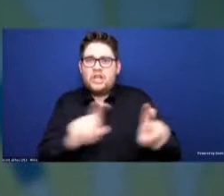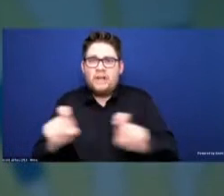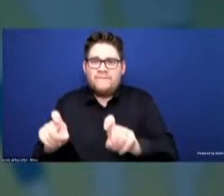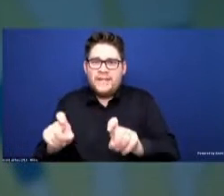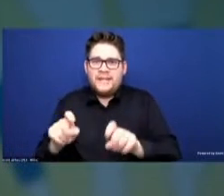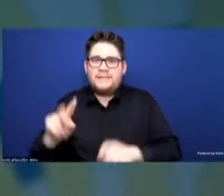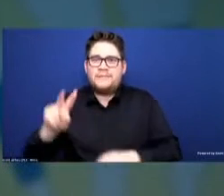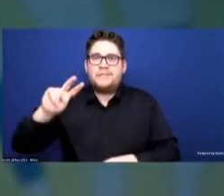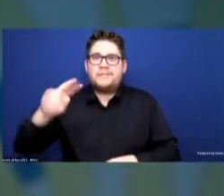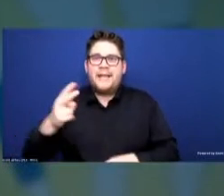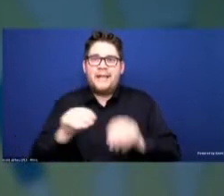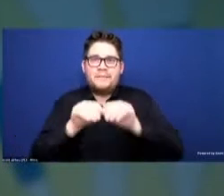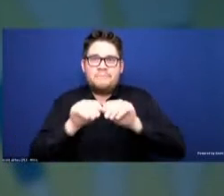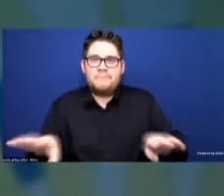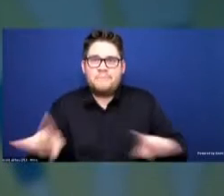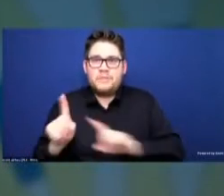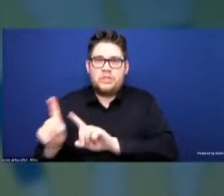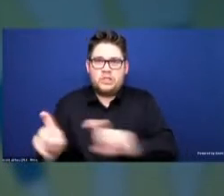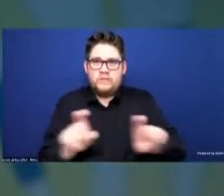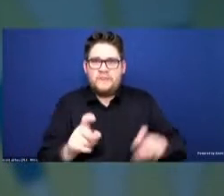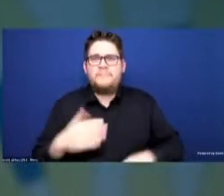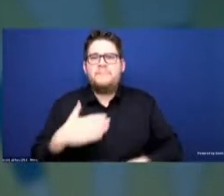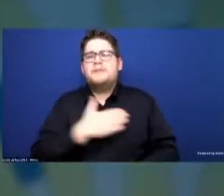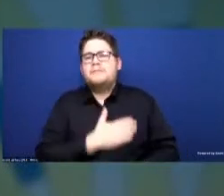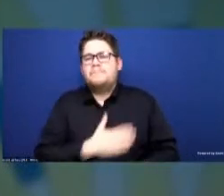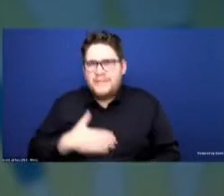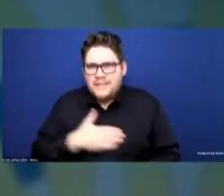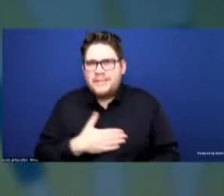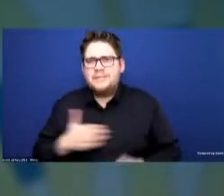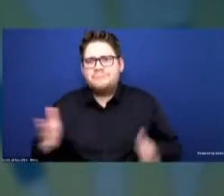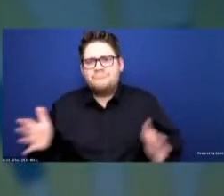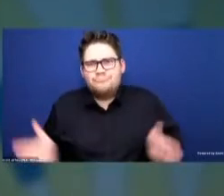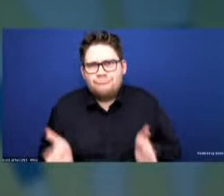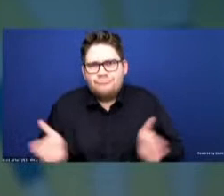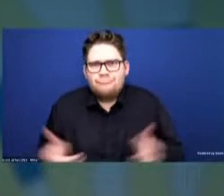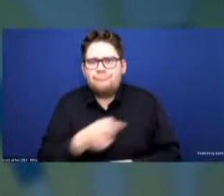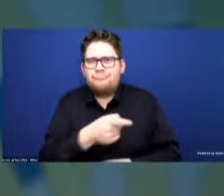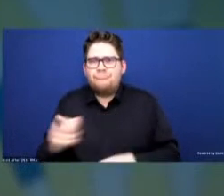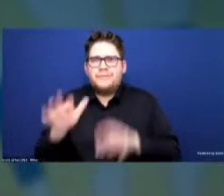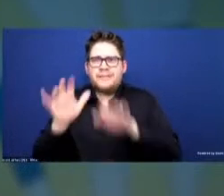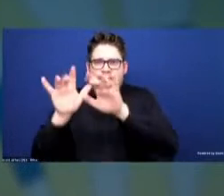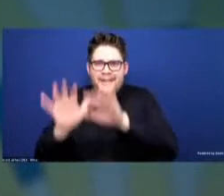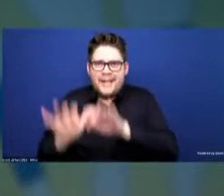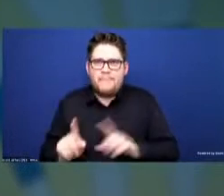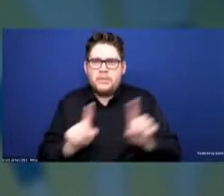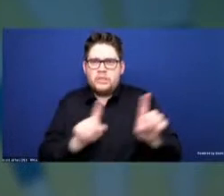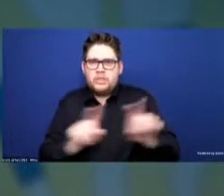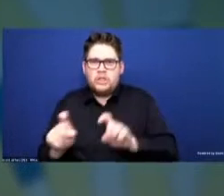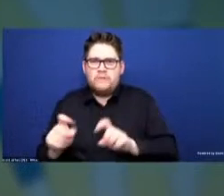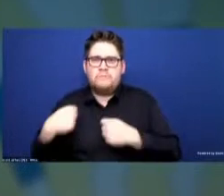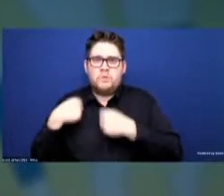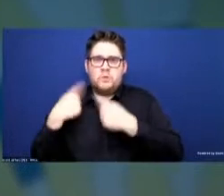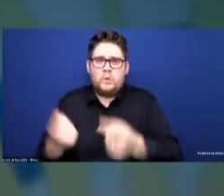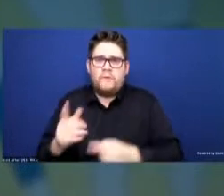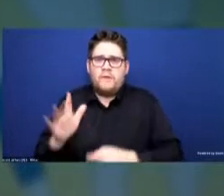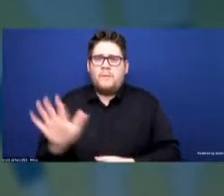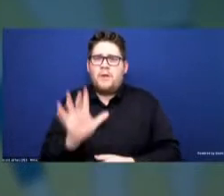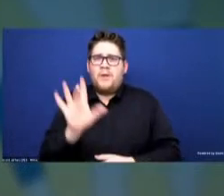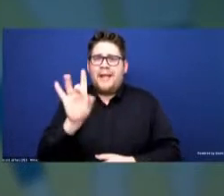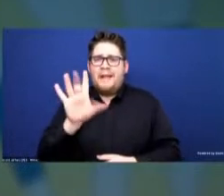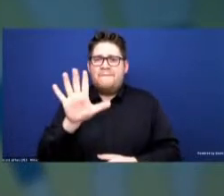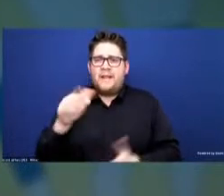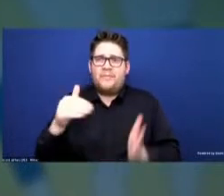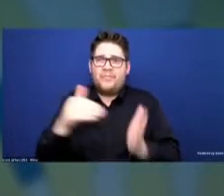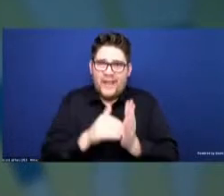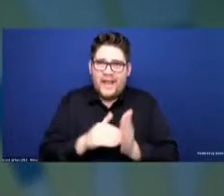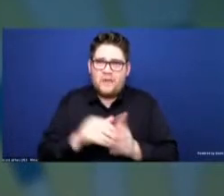please, we've had about 85,000 people who have responded, but this is your opportunity to tell us once again what are the things